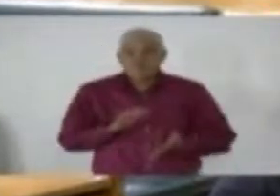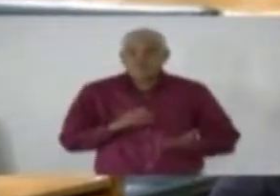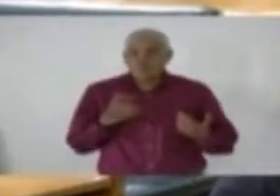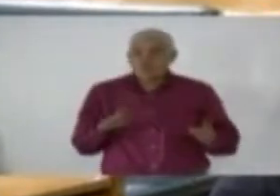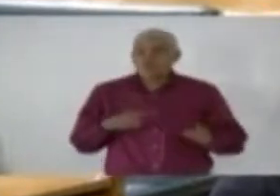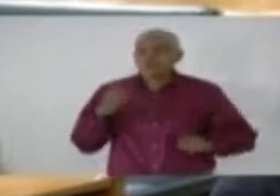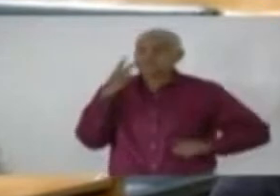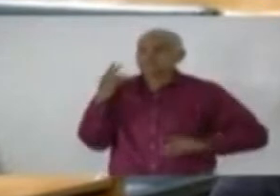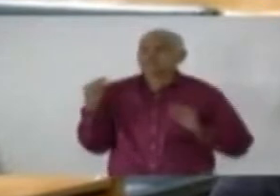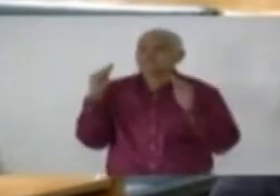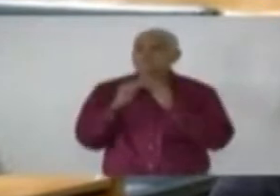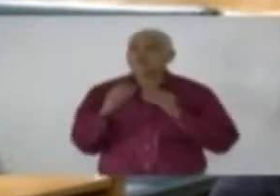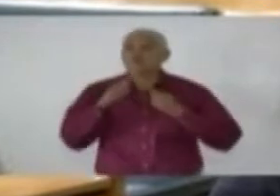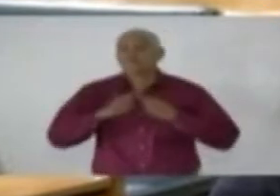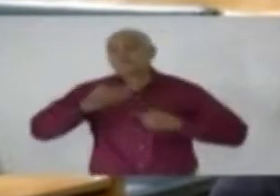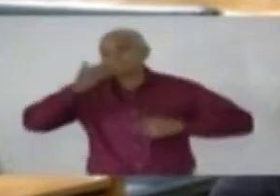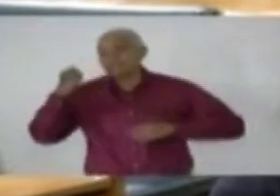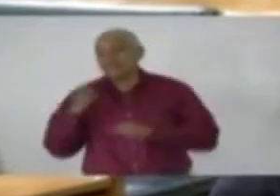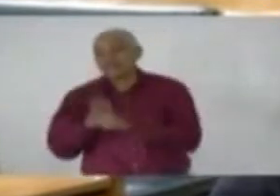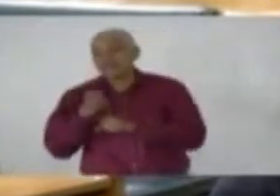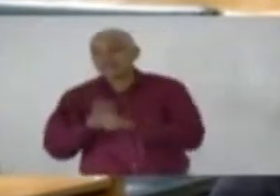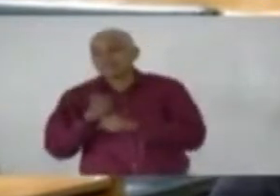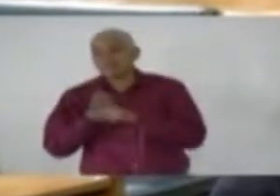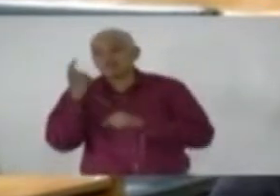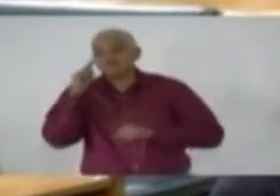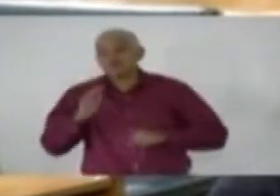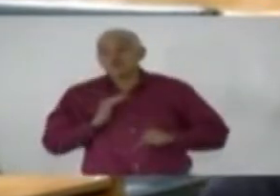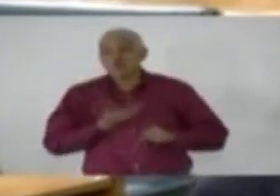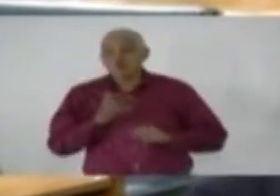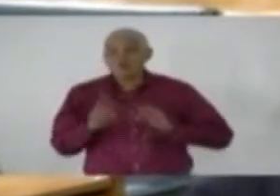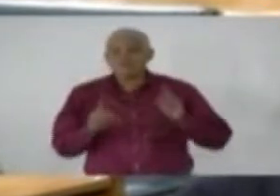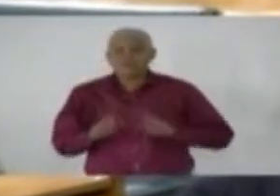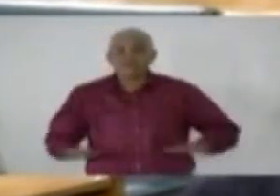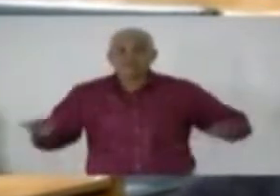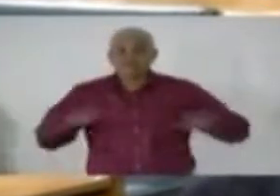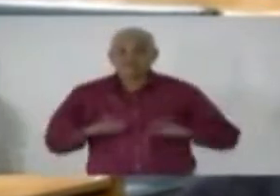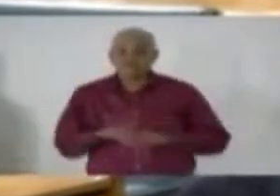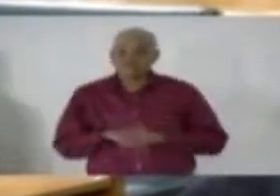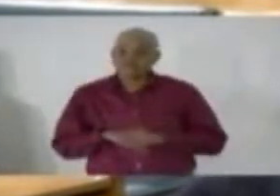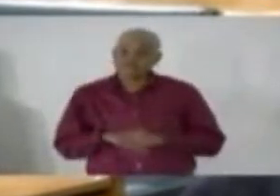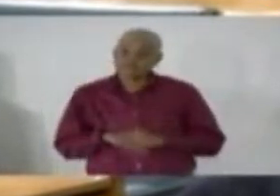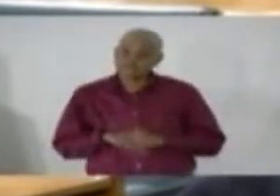see more and better employment for our people.